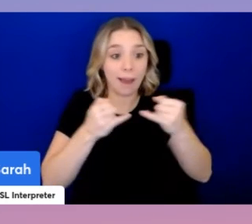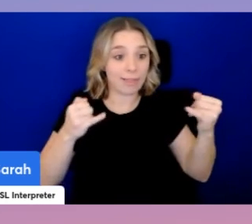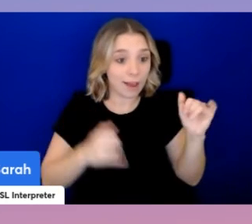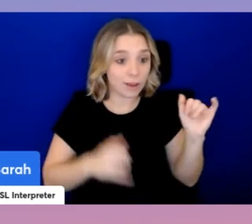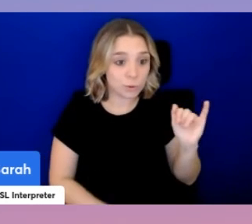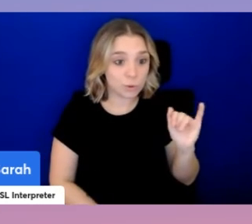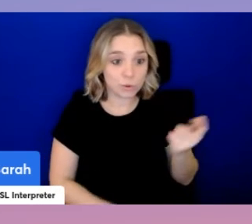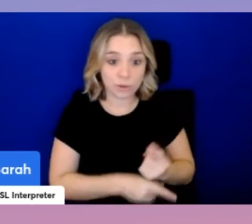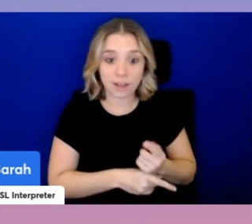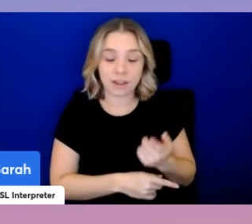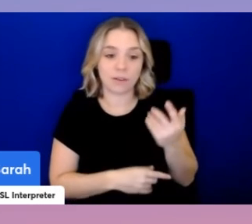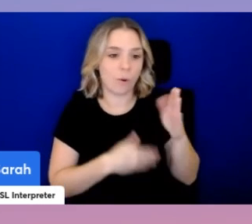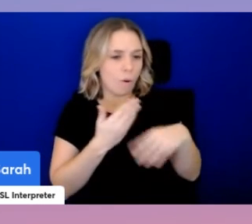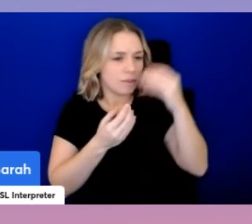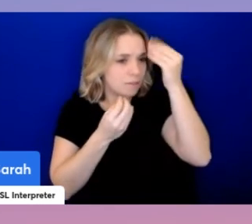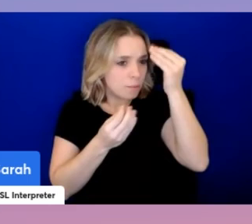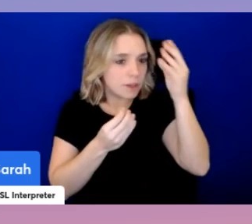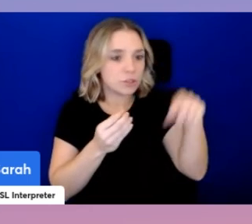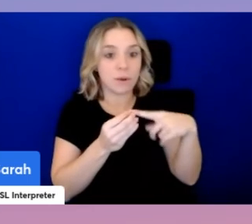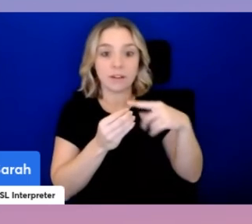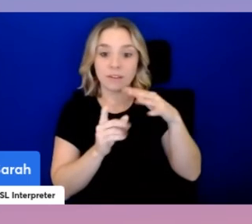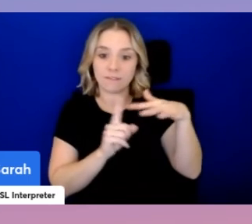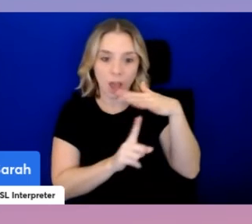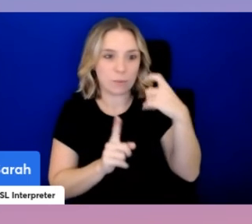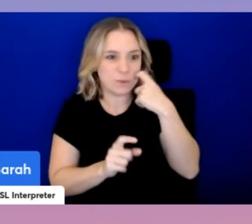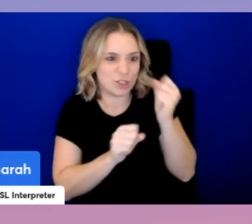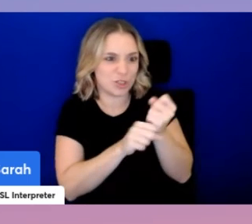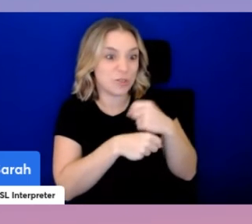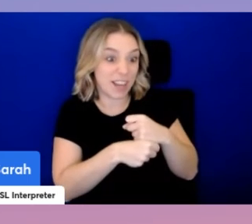all the information about the environment that we just created.